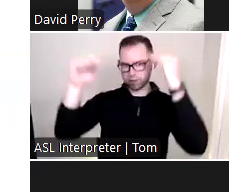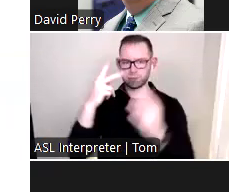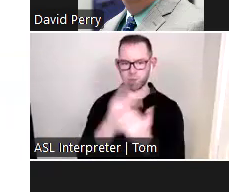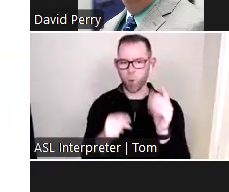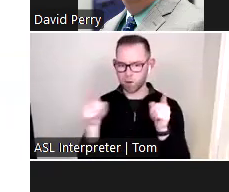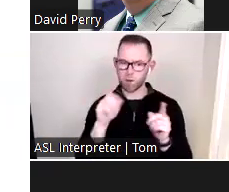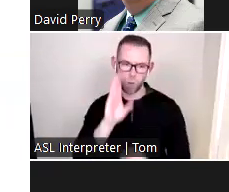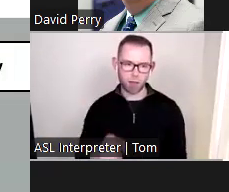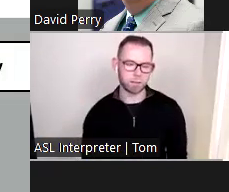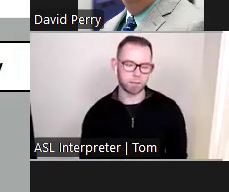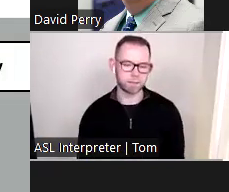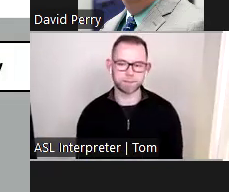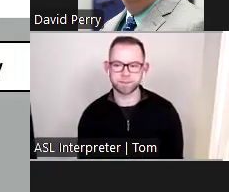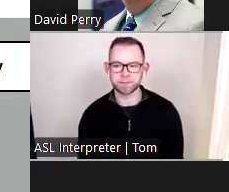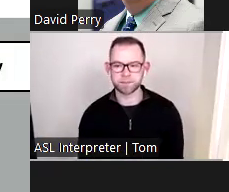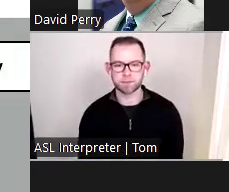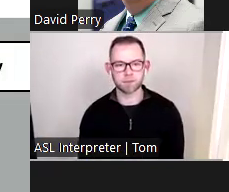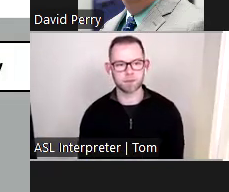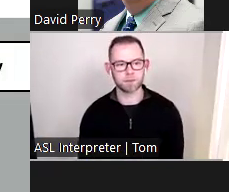slide, please.